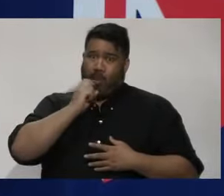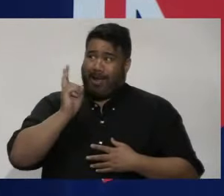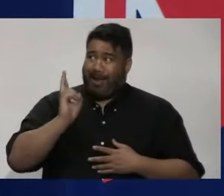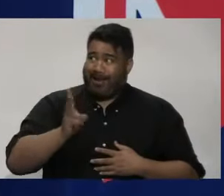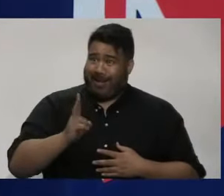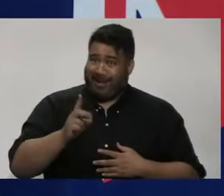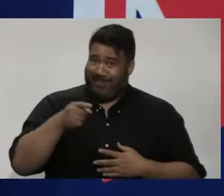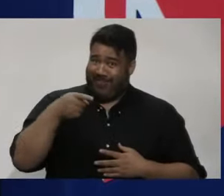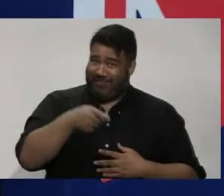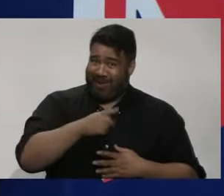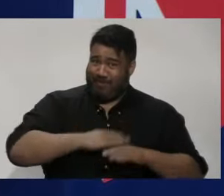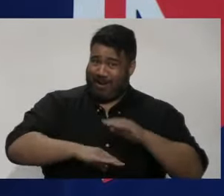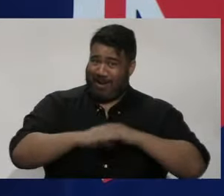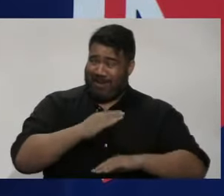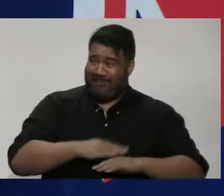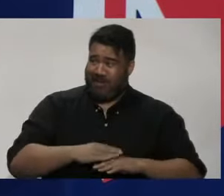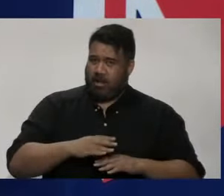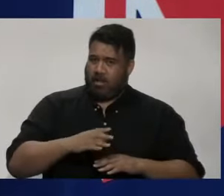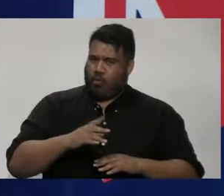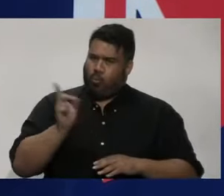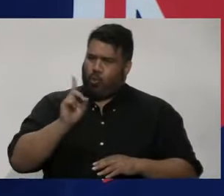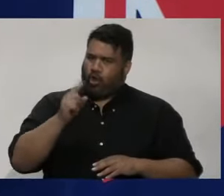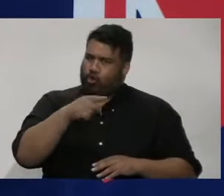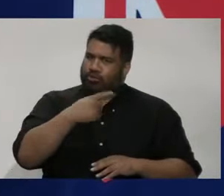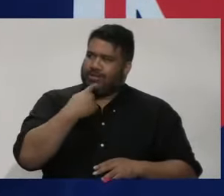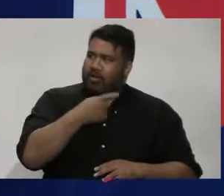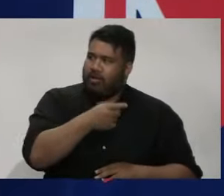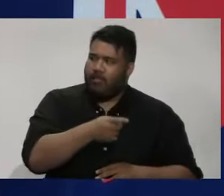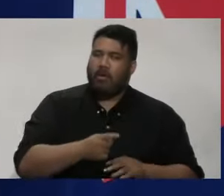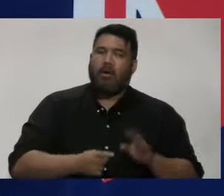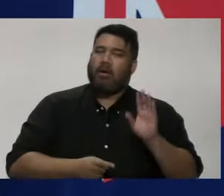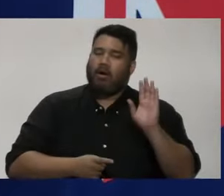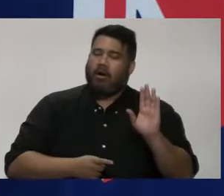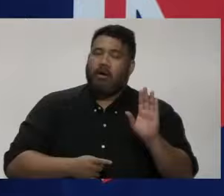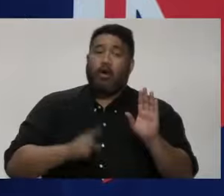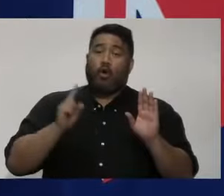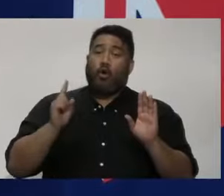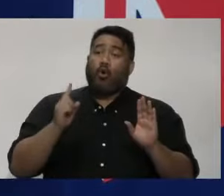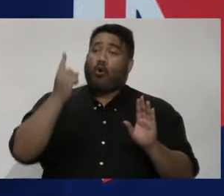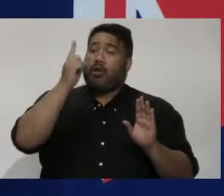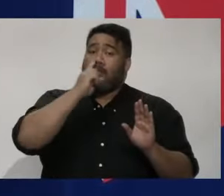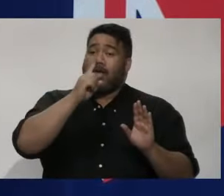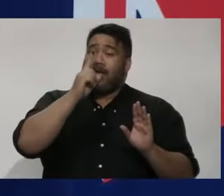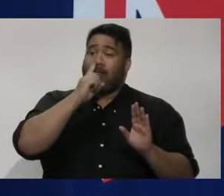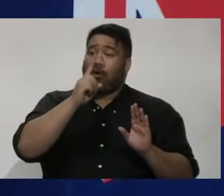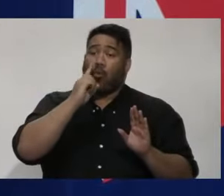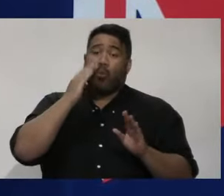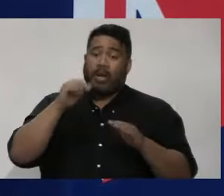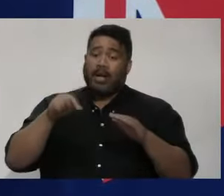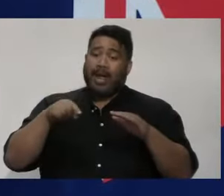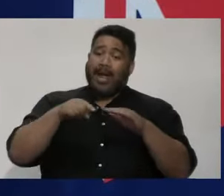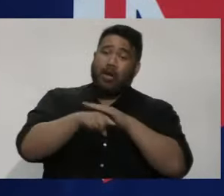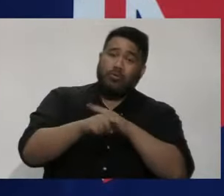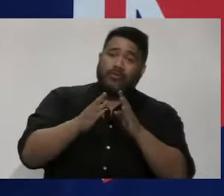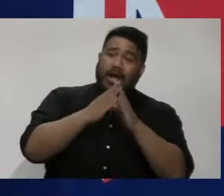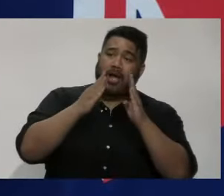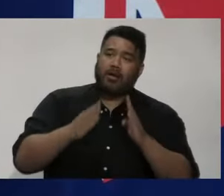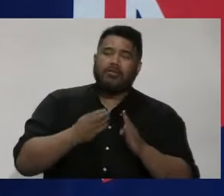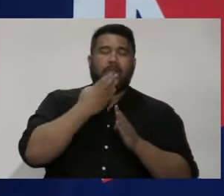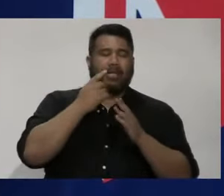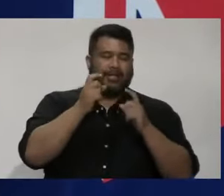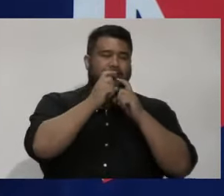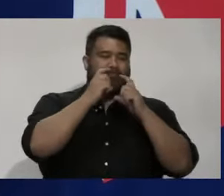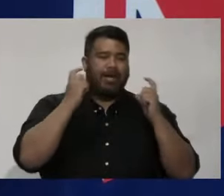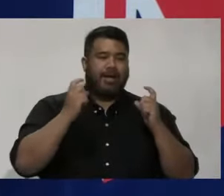mask use all the way through for Aucklanders generally when they are outside their homes. We've encouraged it generally for everyone for